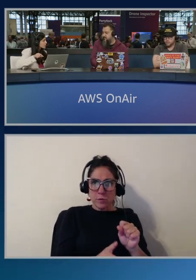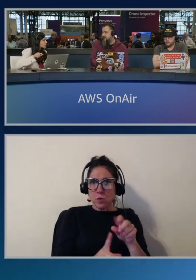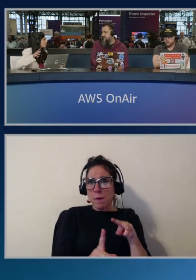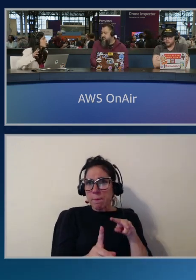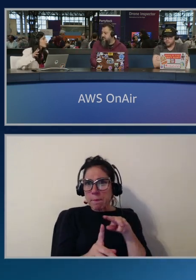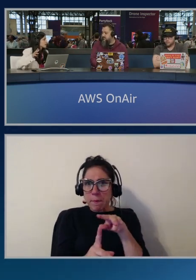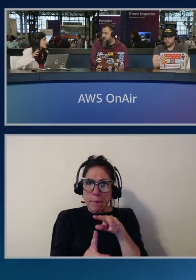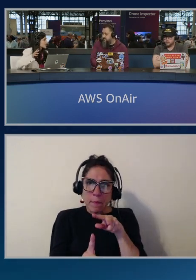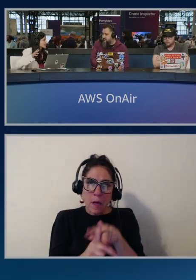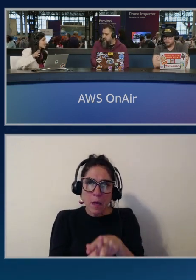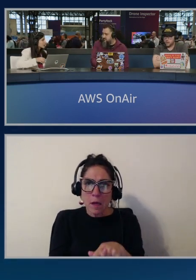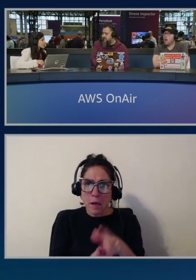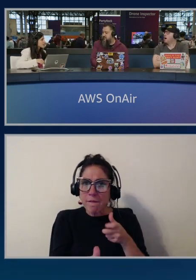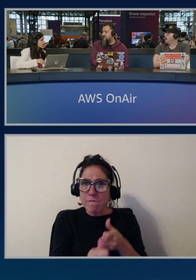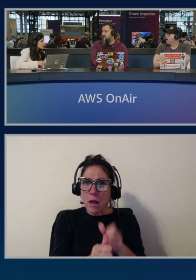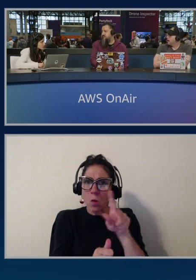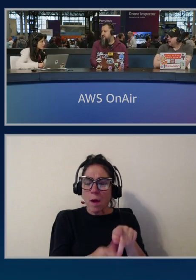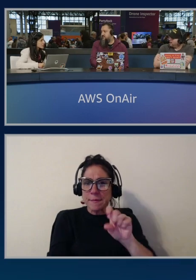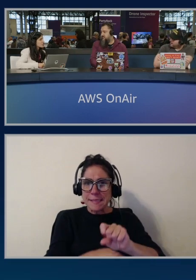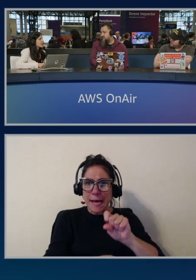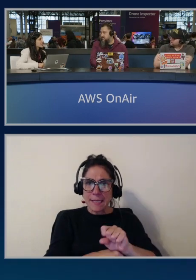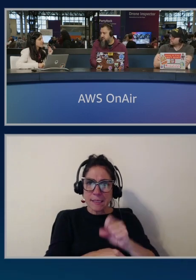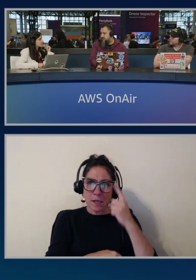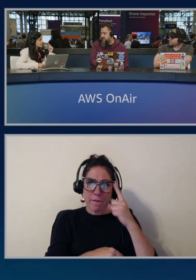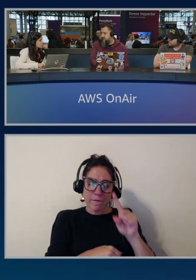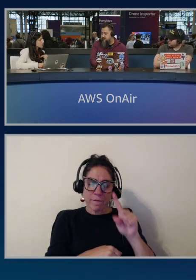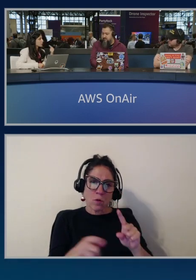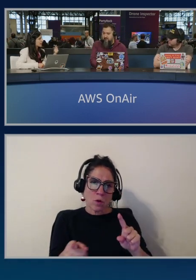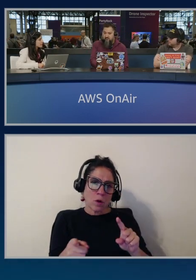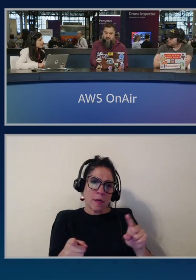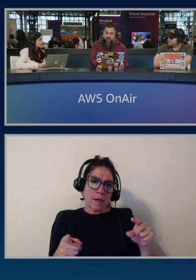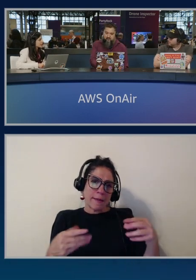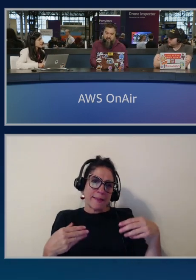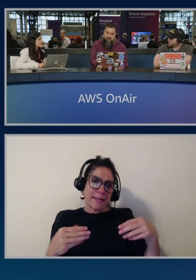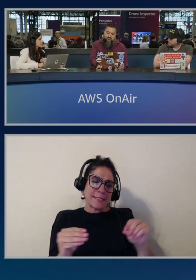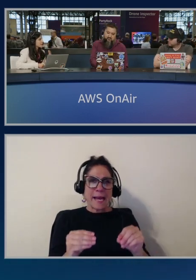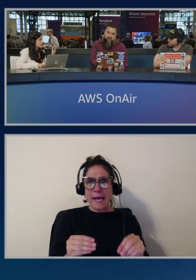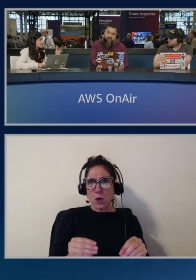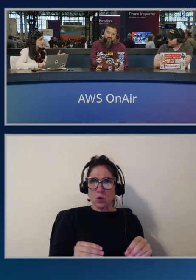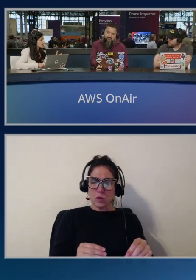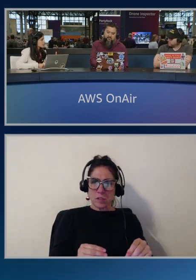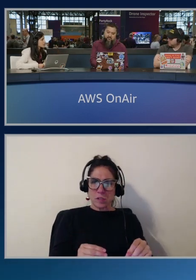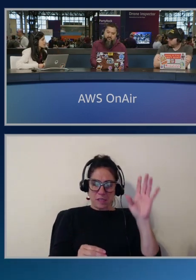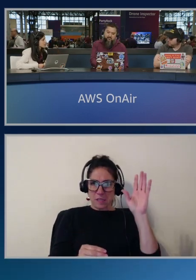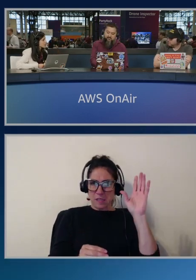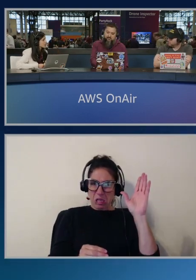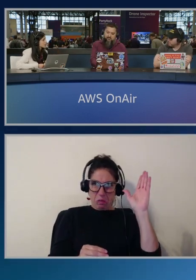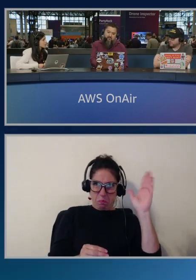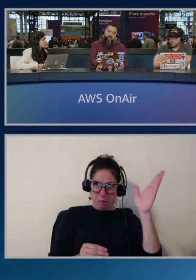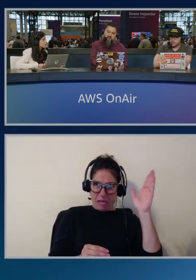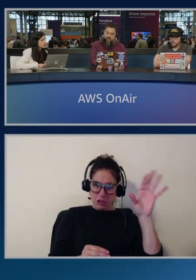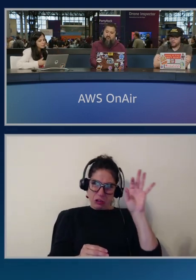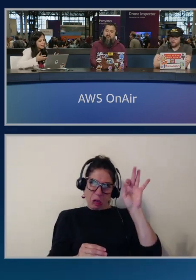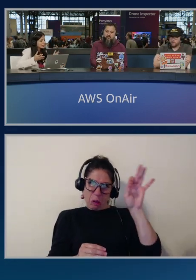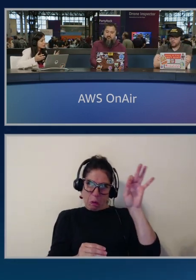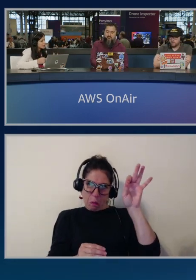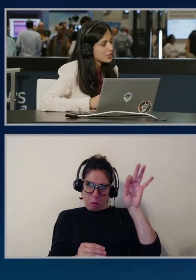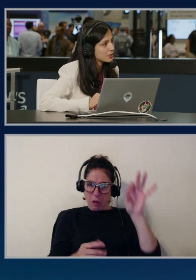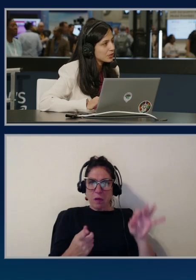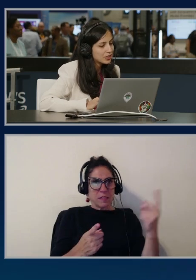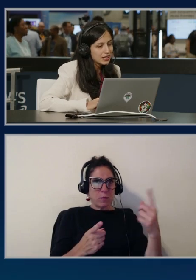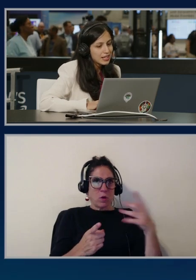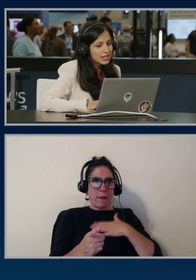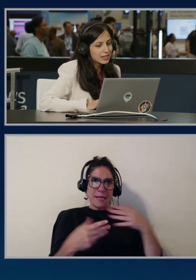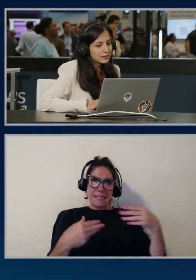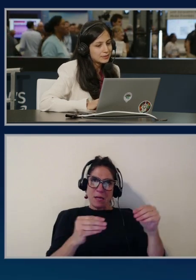do a follow-up task on the sales pitch and get back with the customer, some associate on my team needs to follow up, I can do that